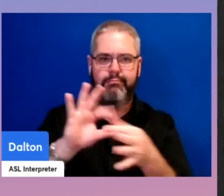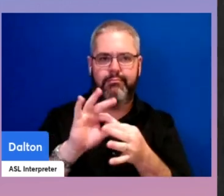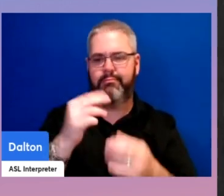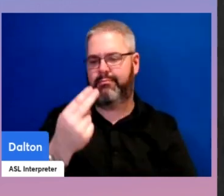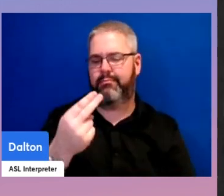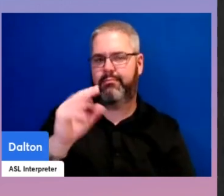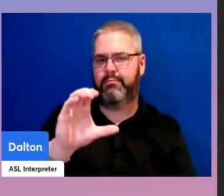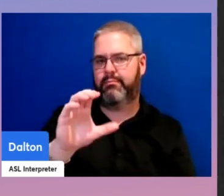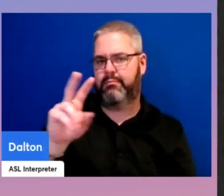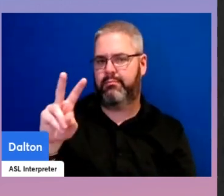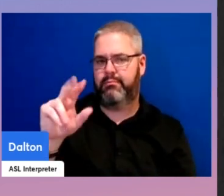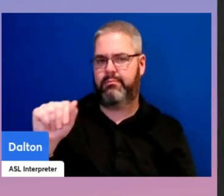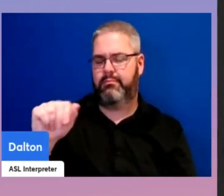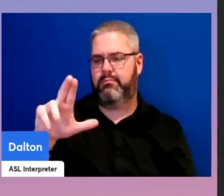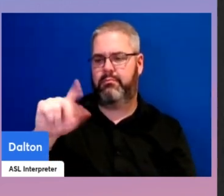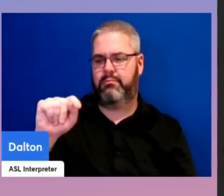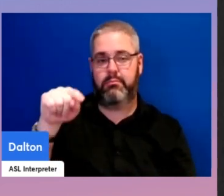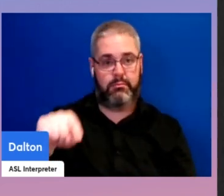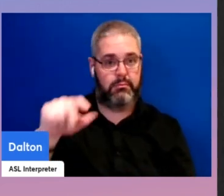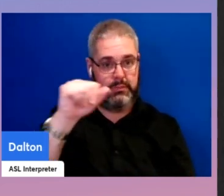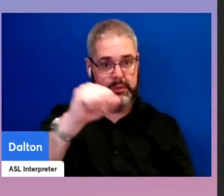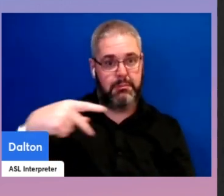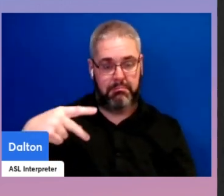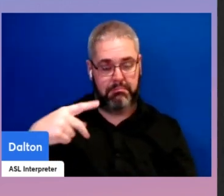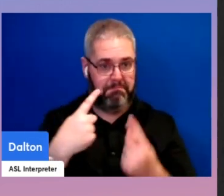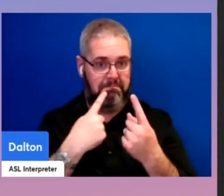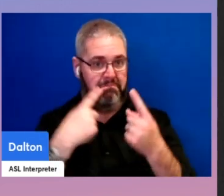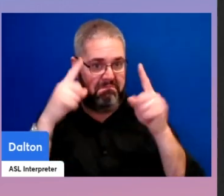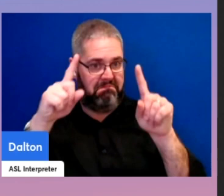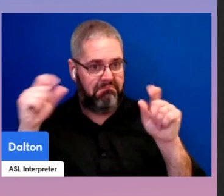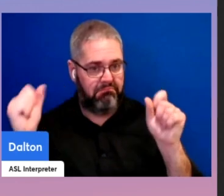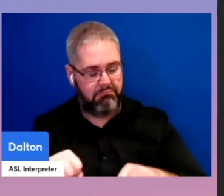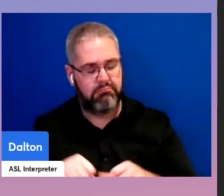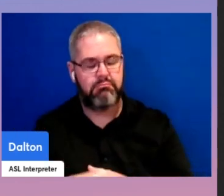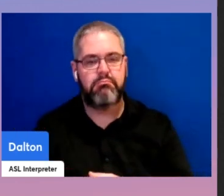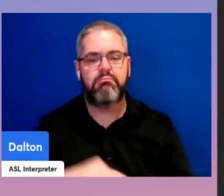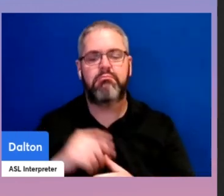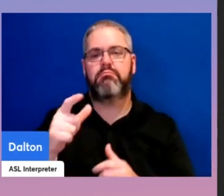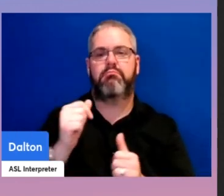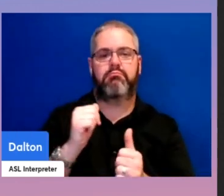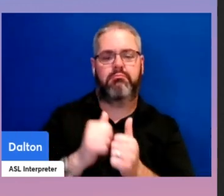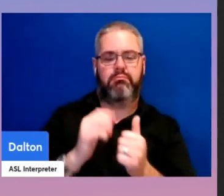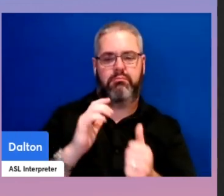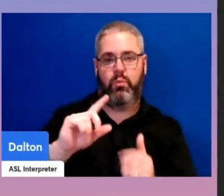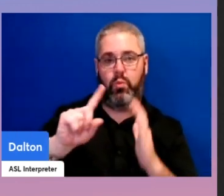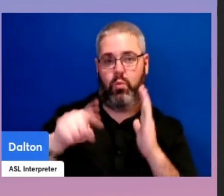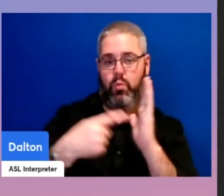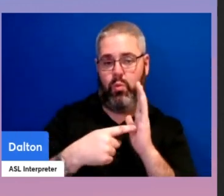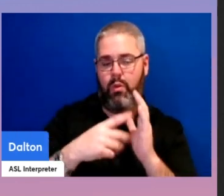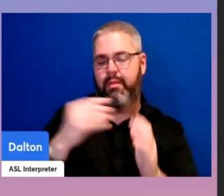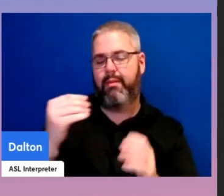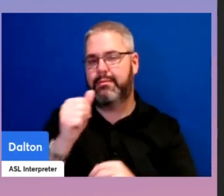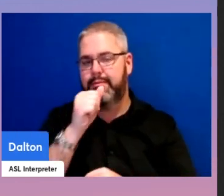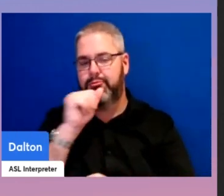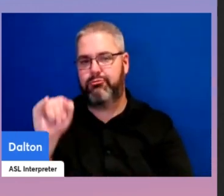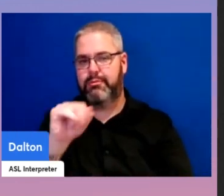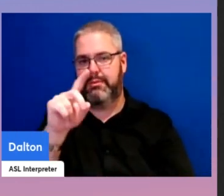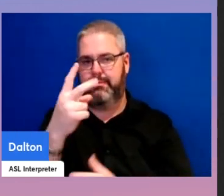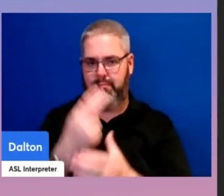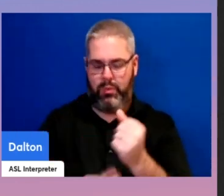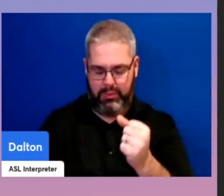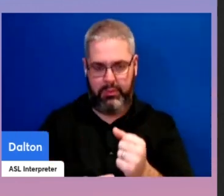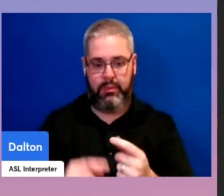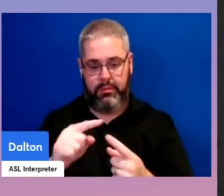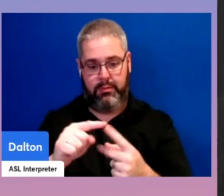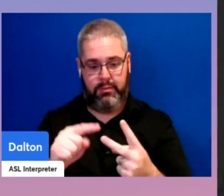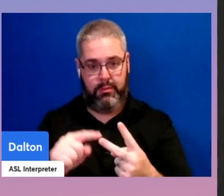sure that this app can effectively do that. So what we do is we pass in our role ID and secret ID to go ahead and do that. And assuming all is good, we try